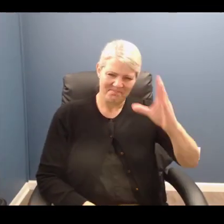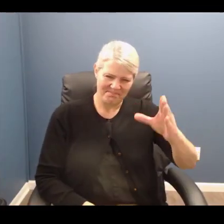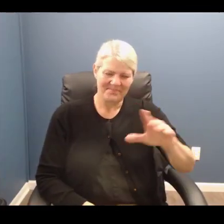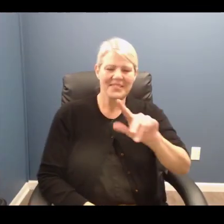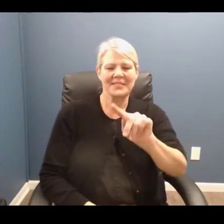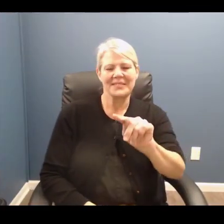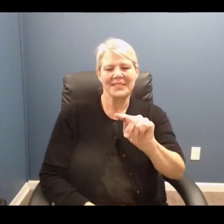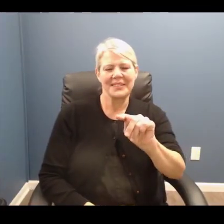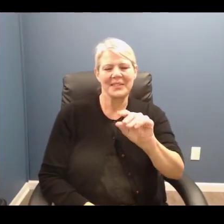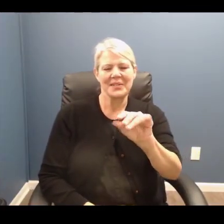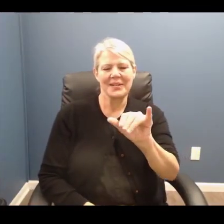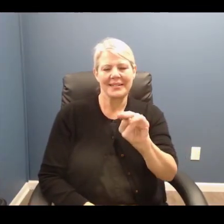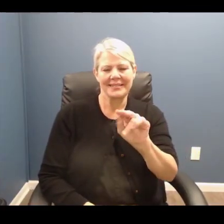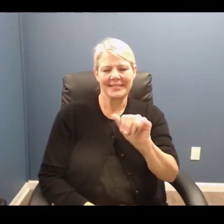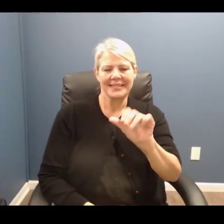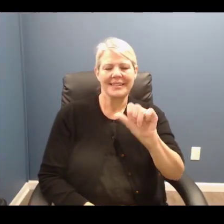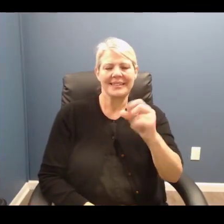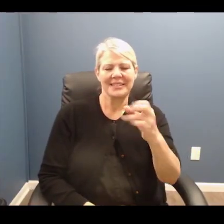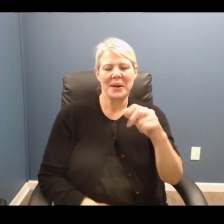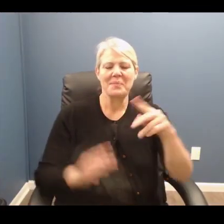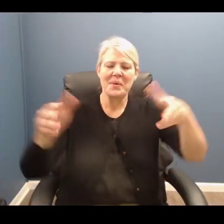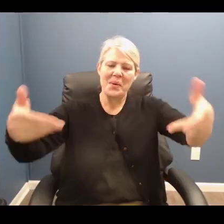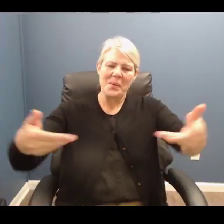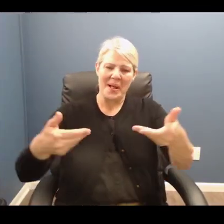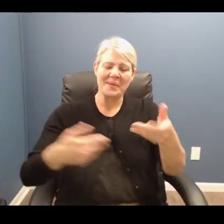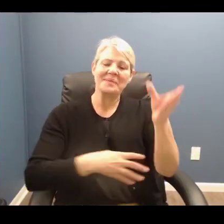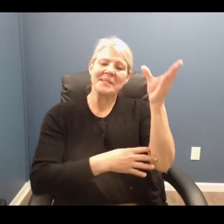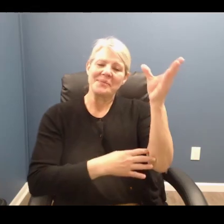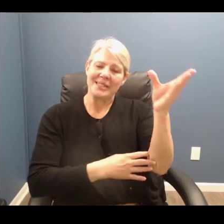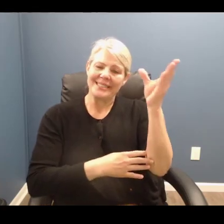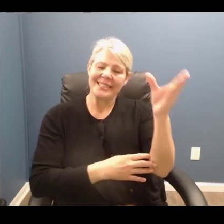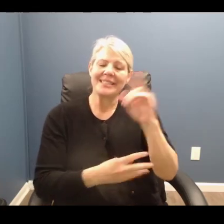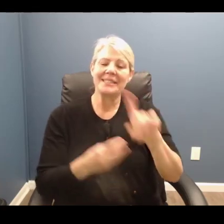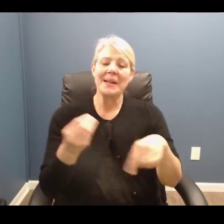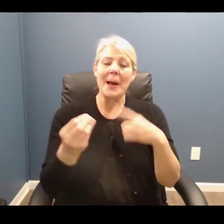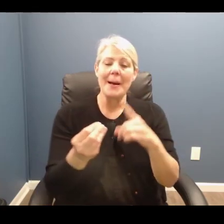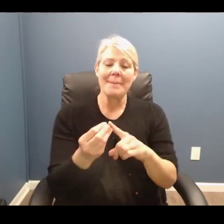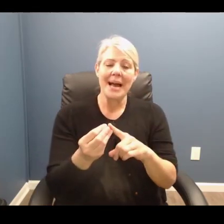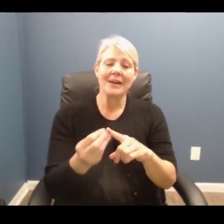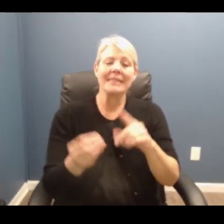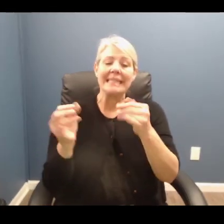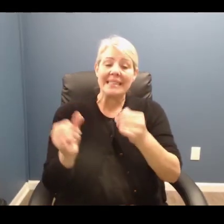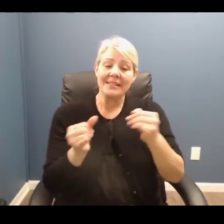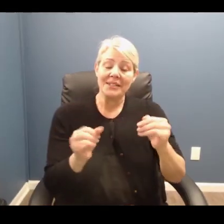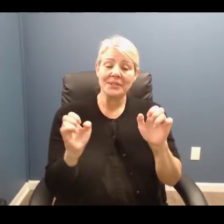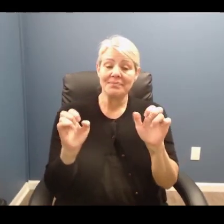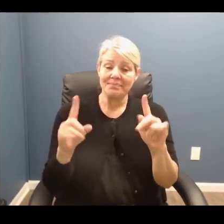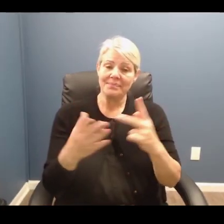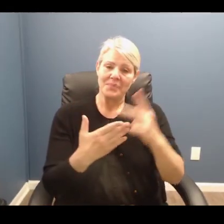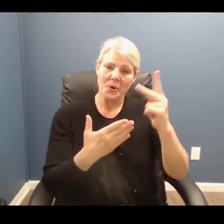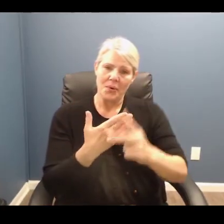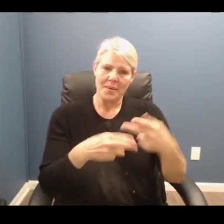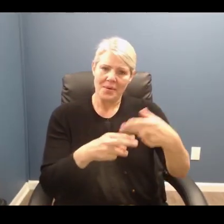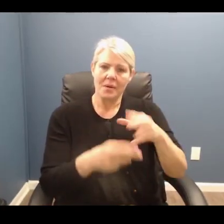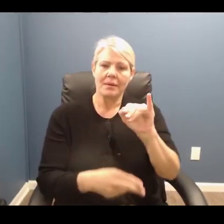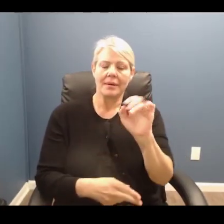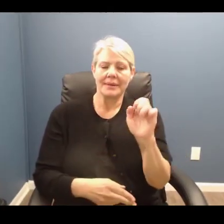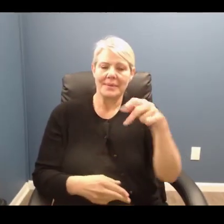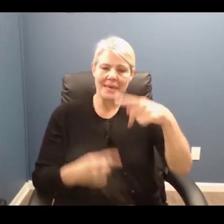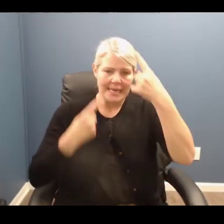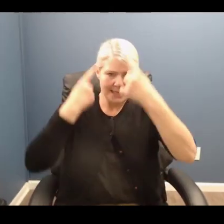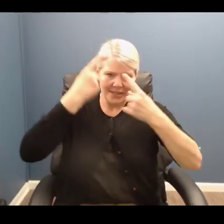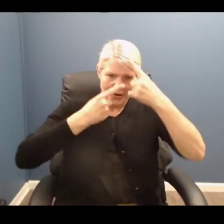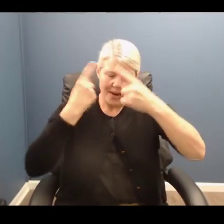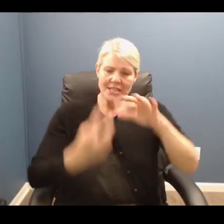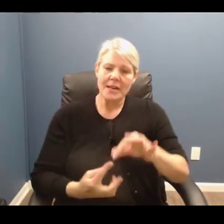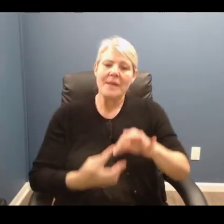Hello, I'm Tanya Sharp. Welcome to this presentation of our series on Individual Education Program, IEP, Consideration of